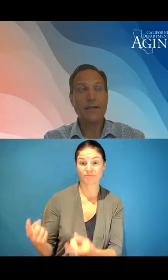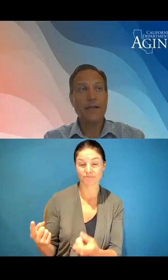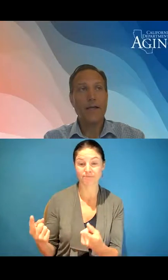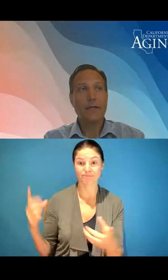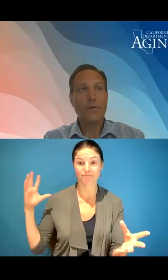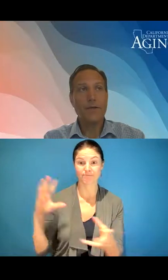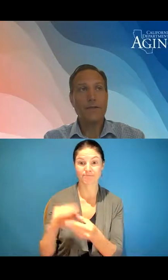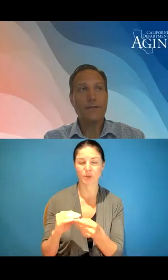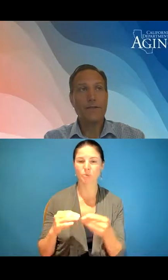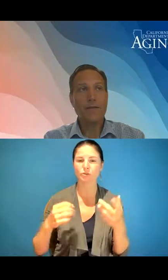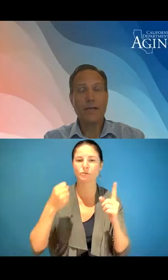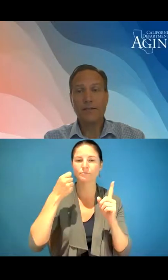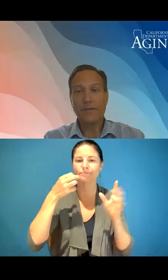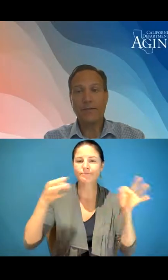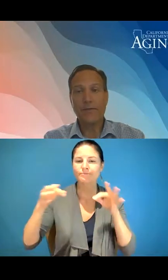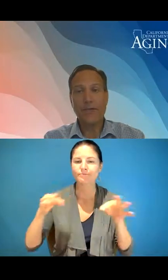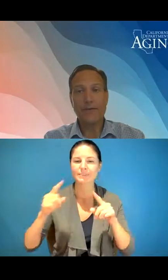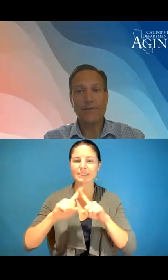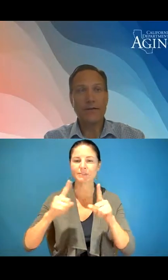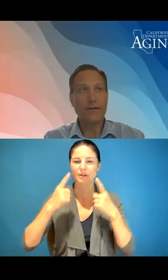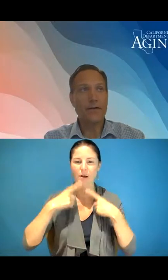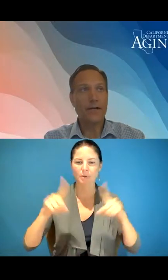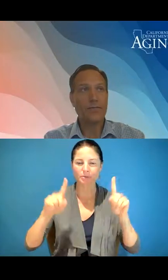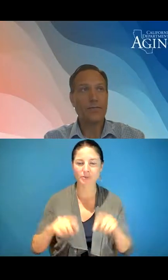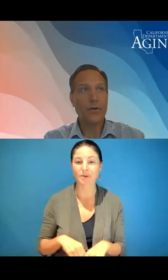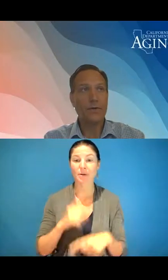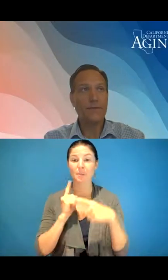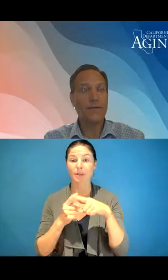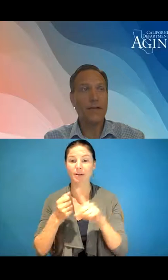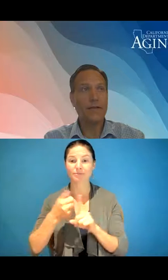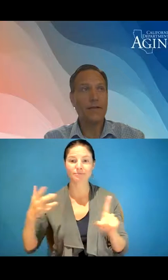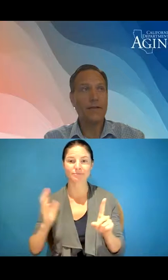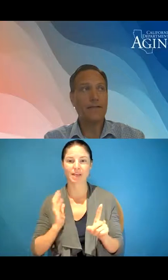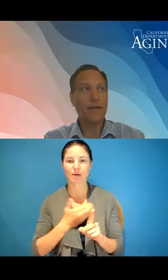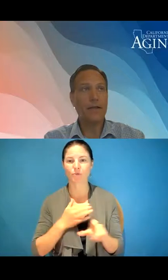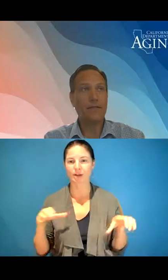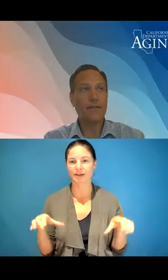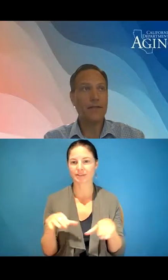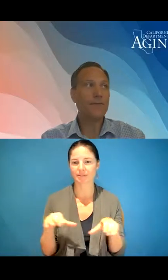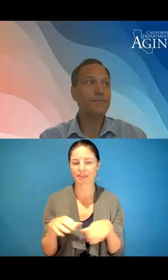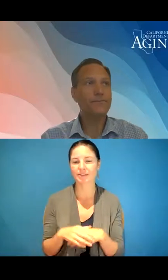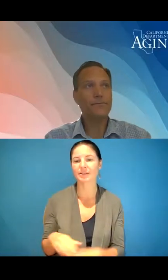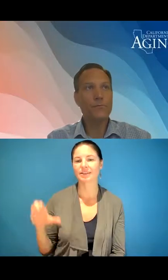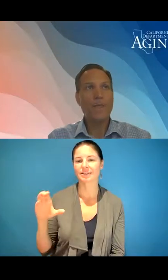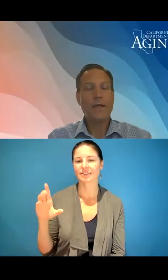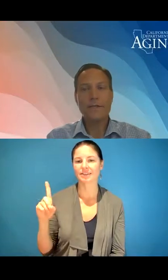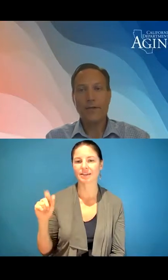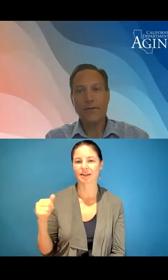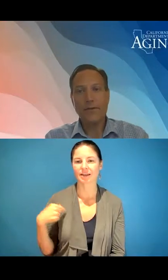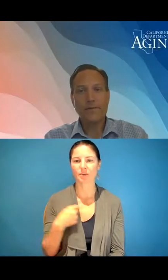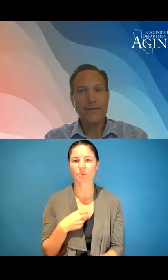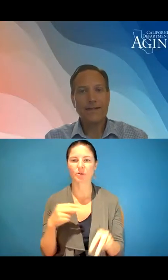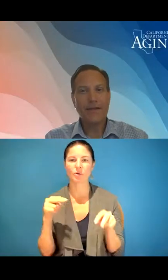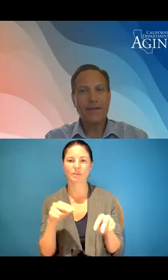date, as well as upcoming activities that we have in our programs that CDA oversees.